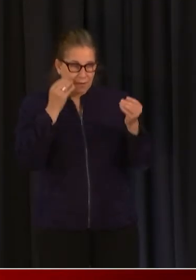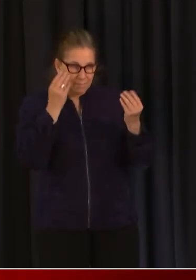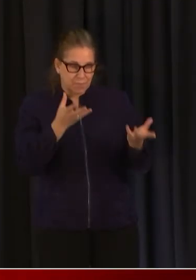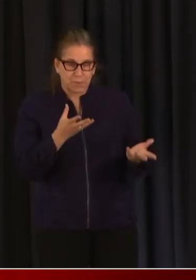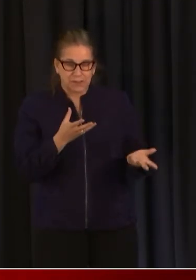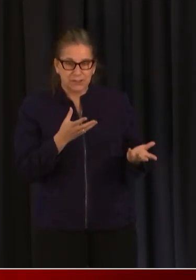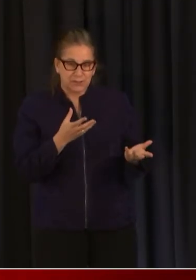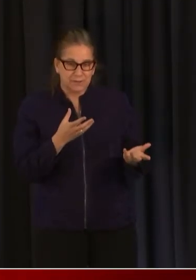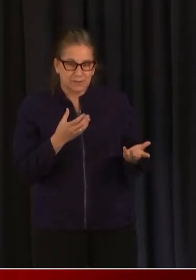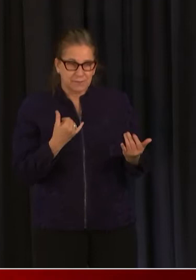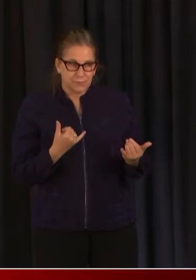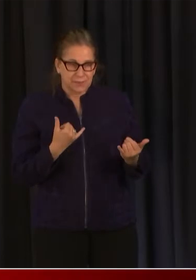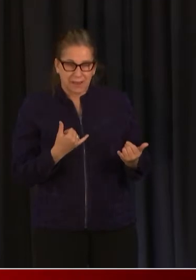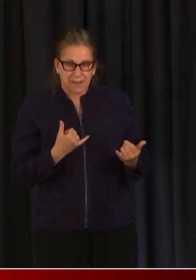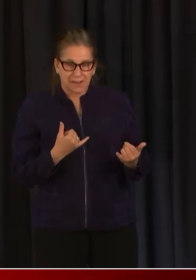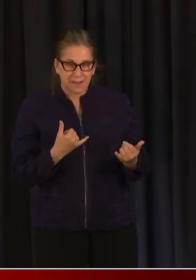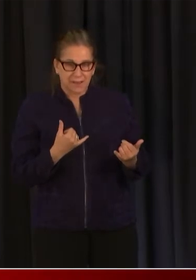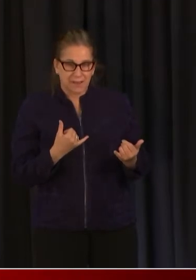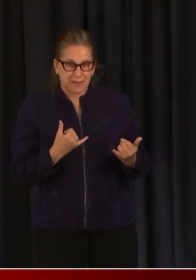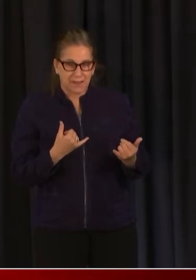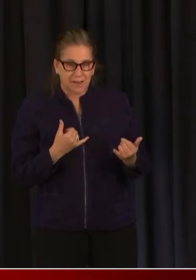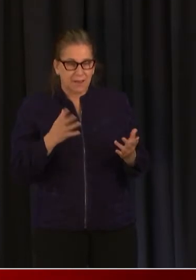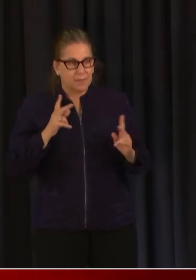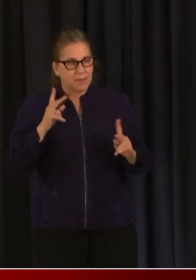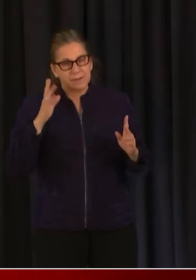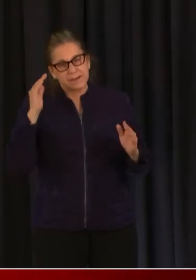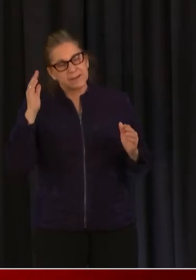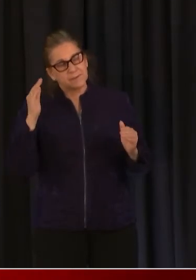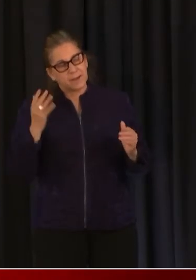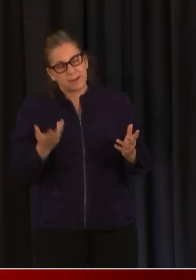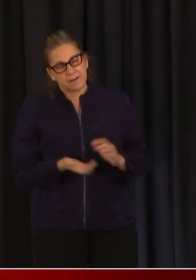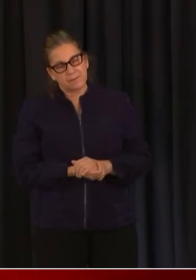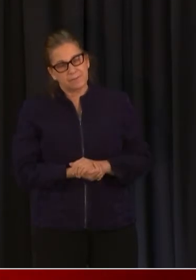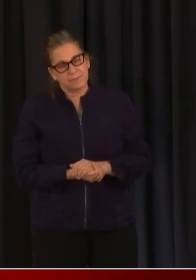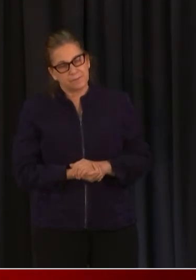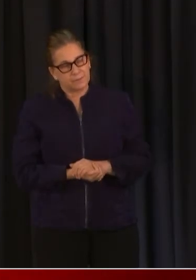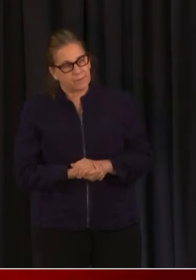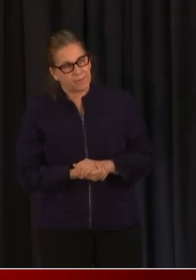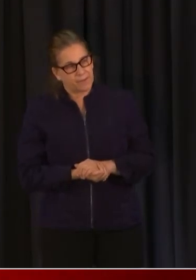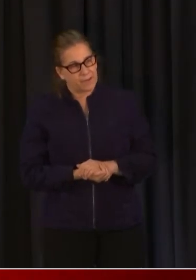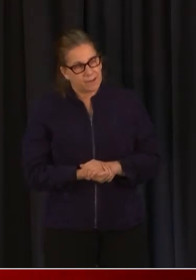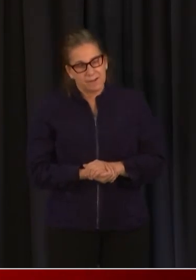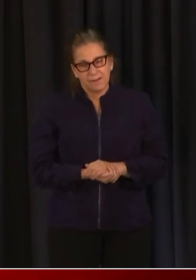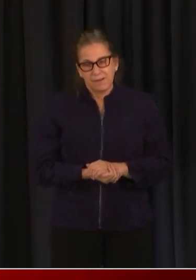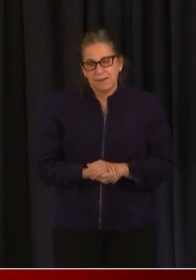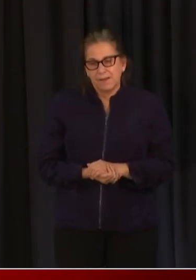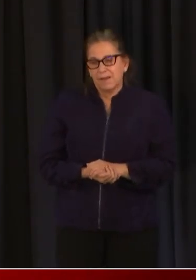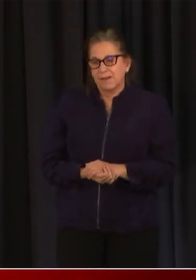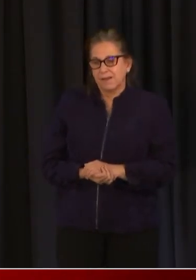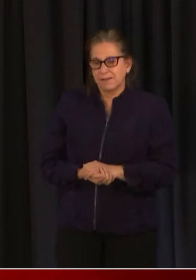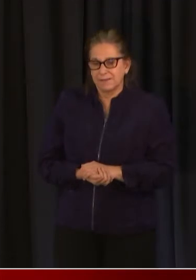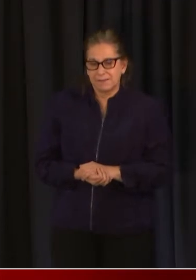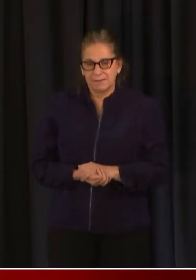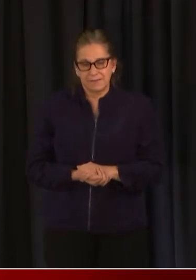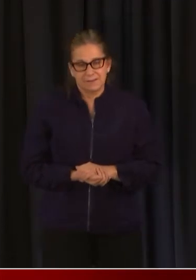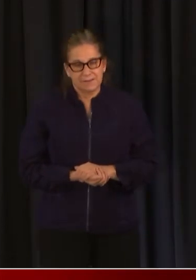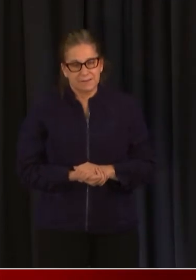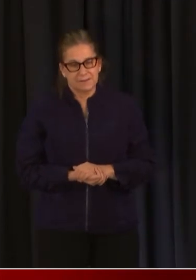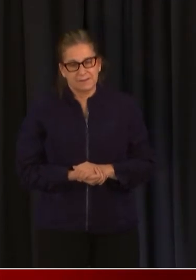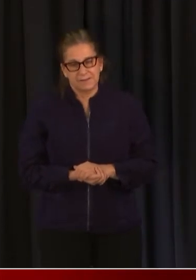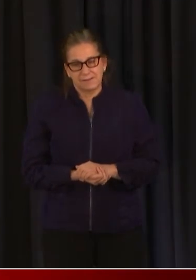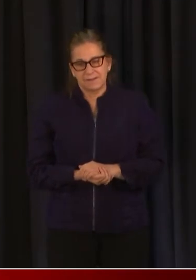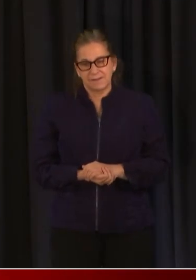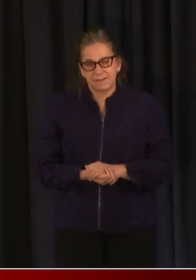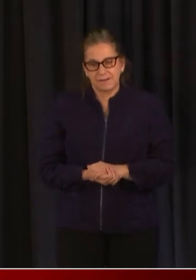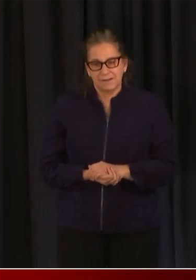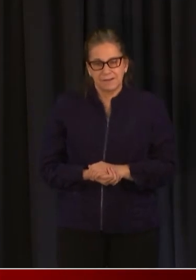information on this dial-up, but when can people expect, without, I know you don't want to get hyper-specific, but when can they expect another dial-up? You know,